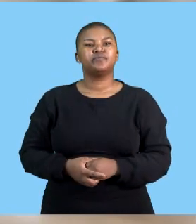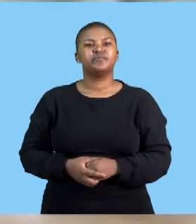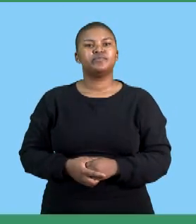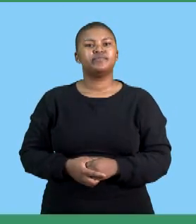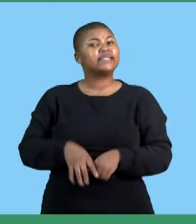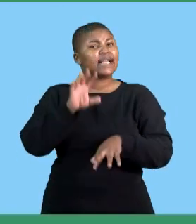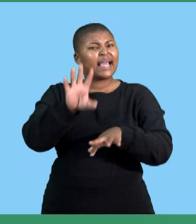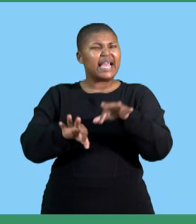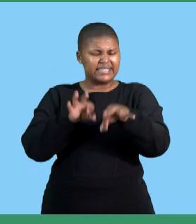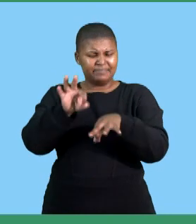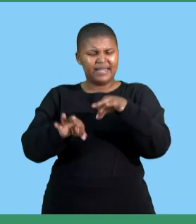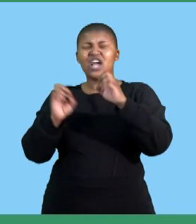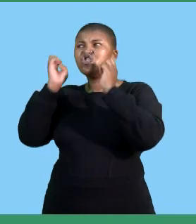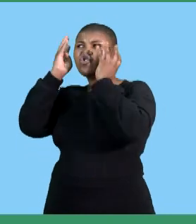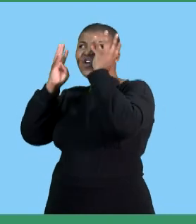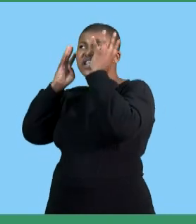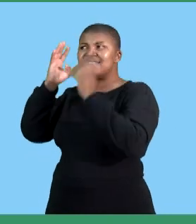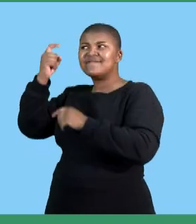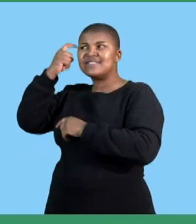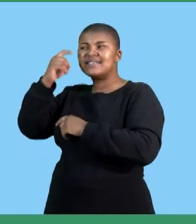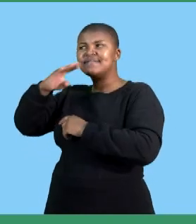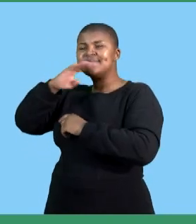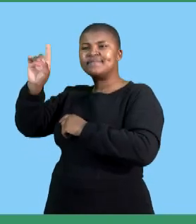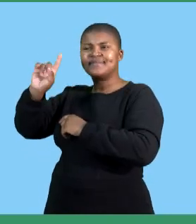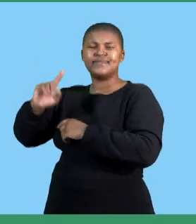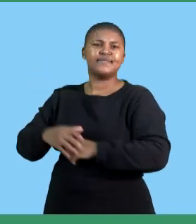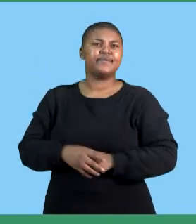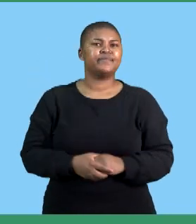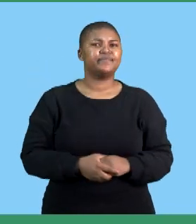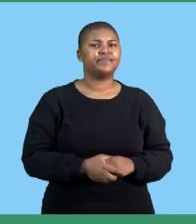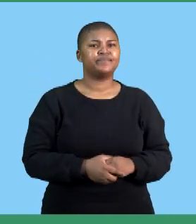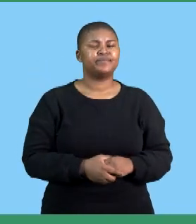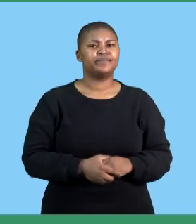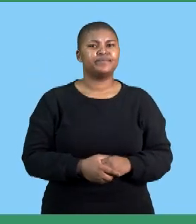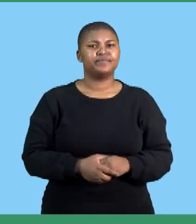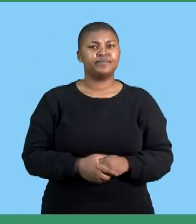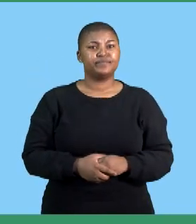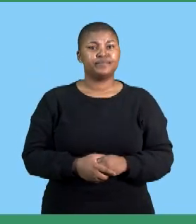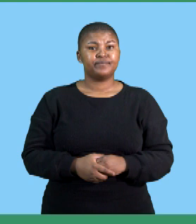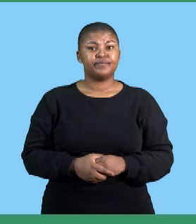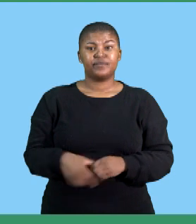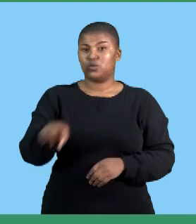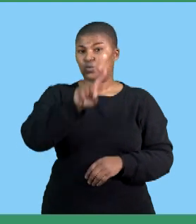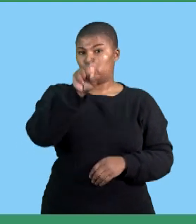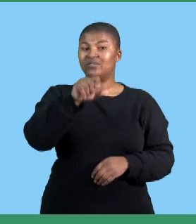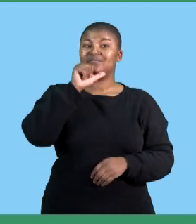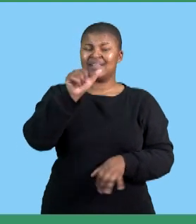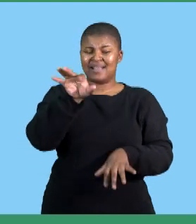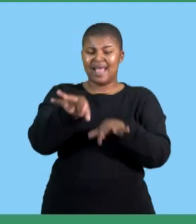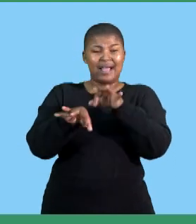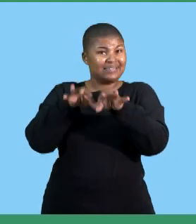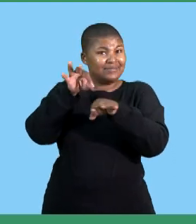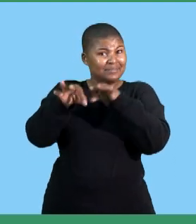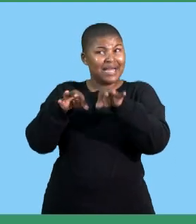there, elaborate on the meaning of creative thinking. Now remember, if the question asks you